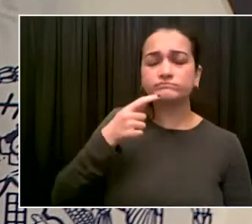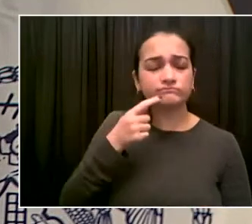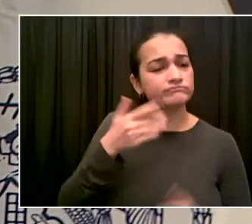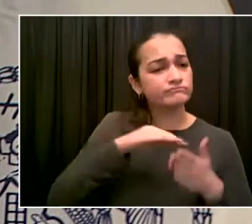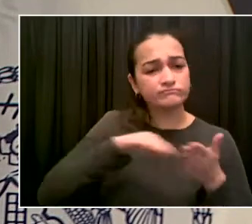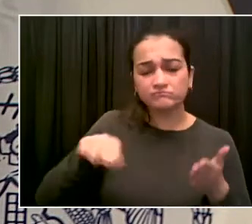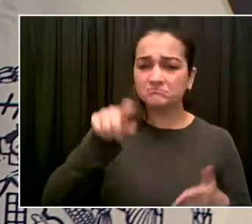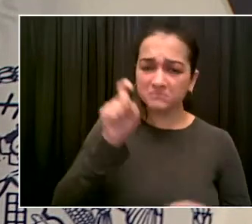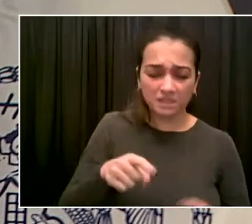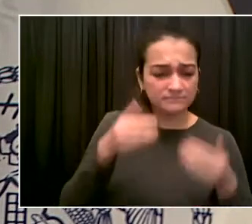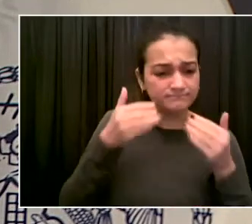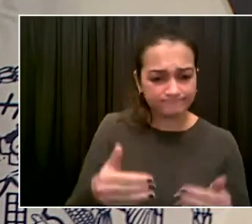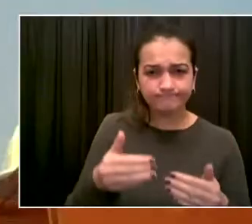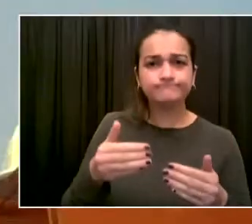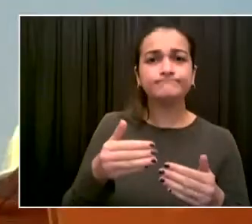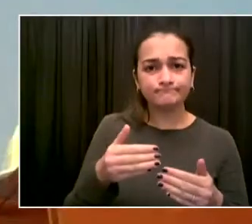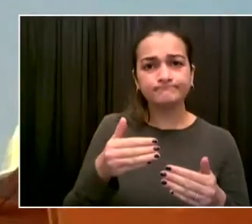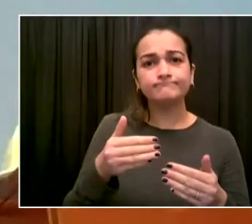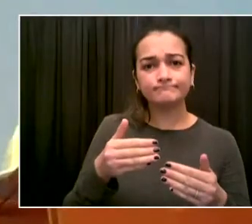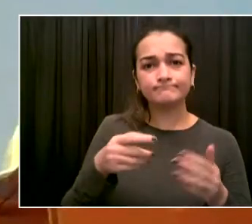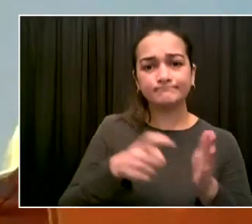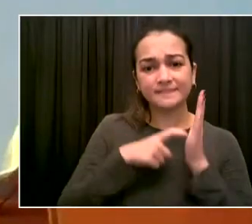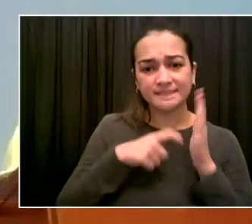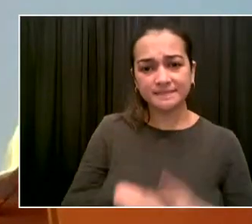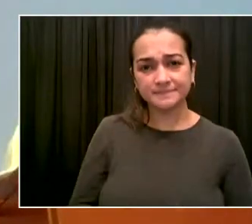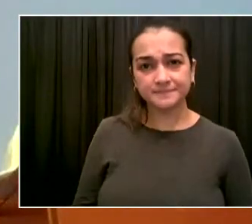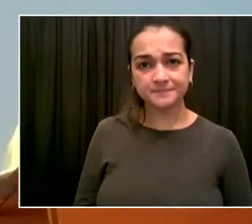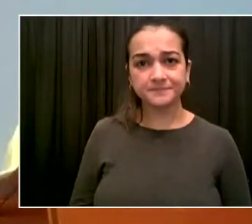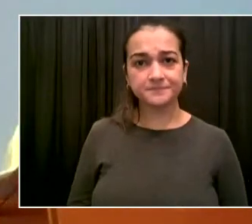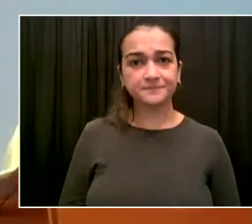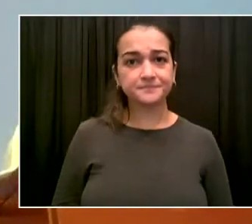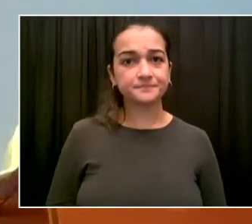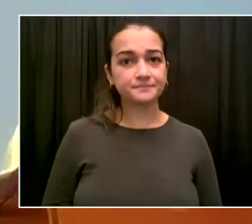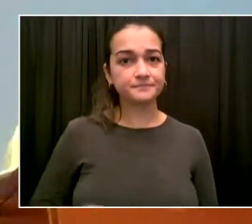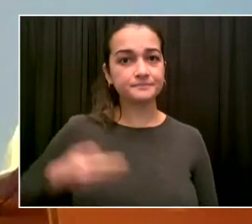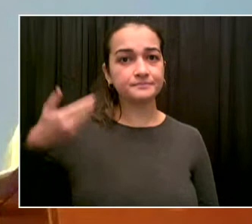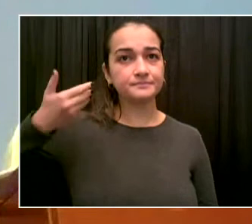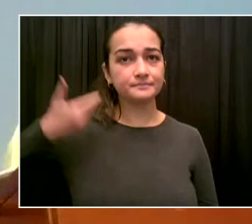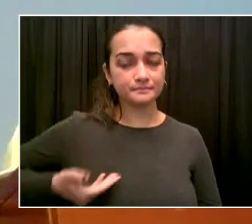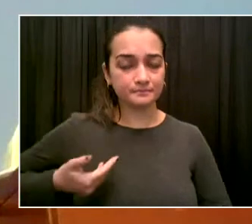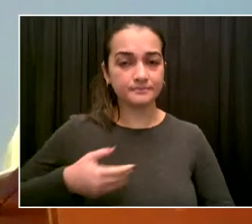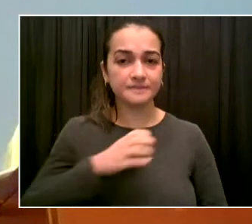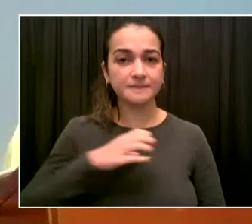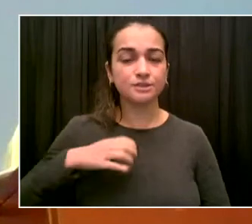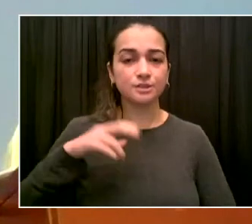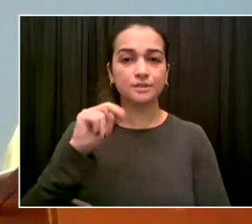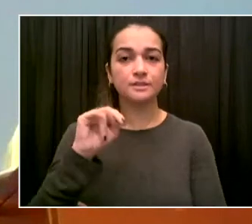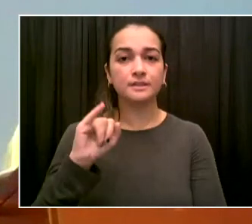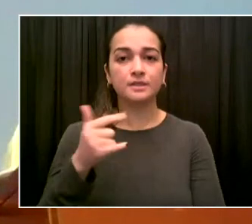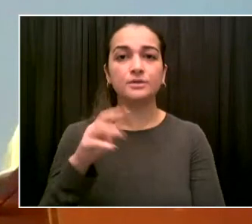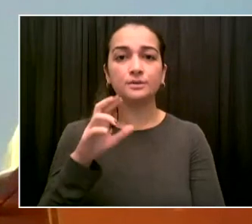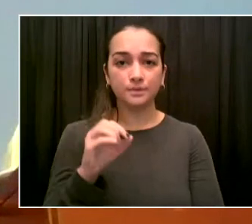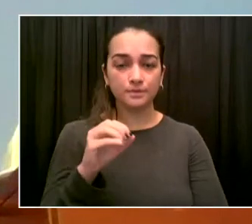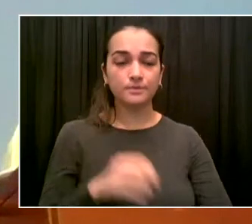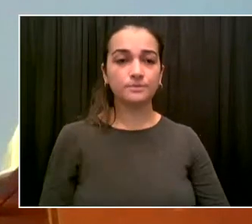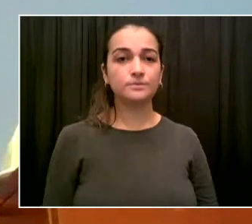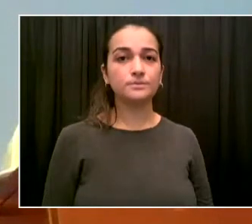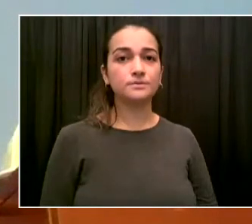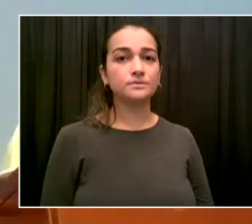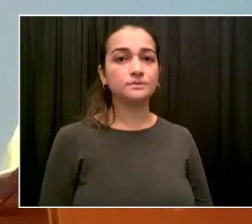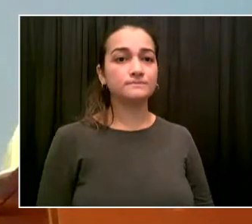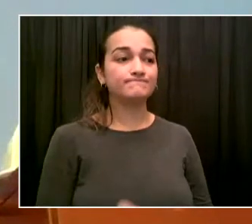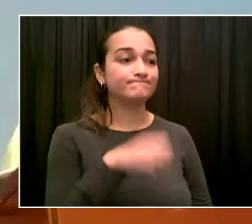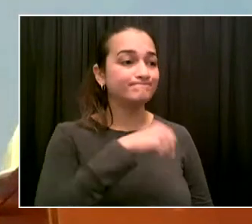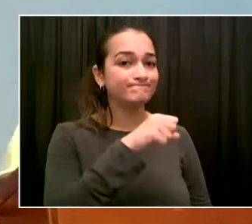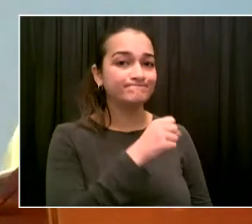Commissioner Nigro, you may be on mute. Here I am. Yes, thank you very much. Since the mandate was issued, our medical